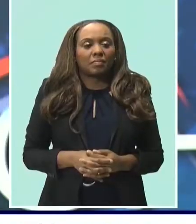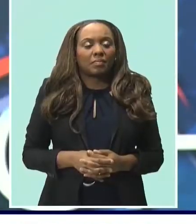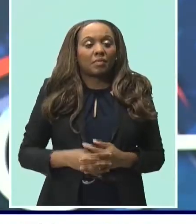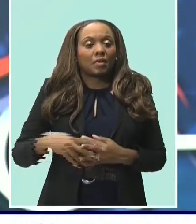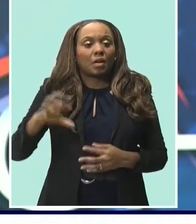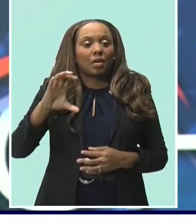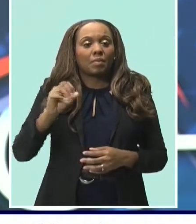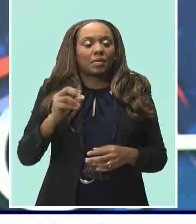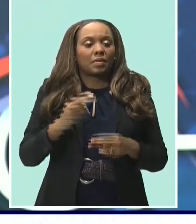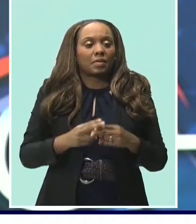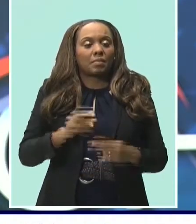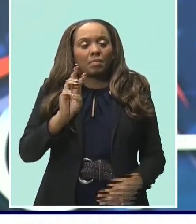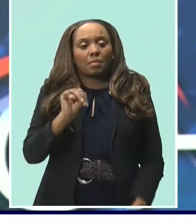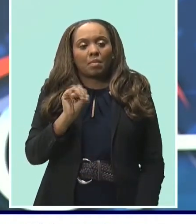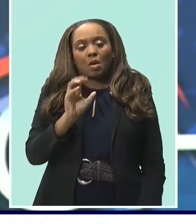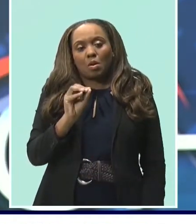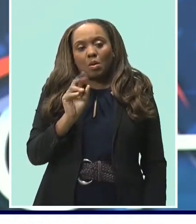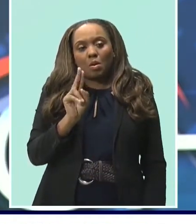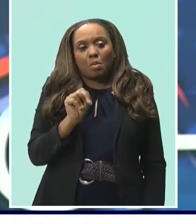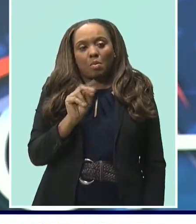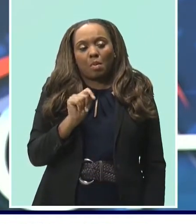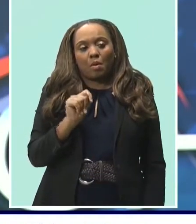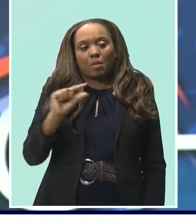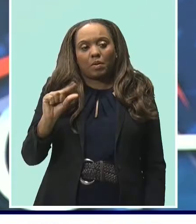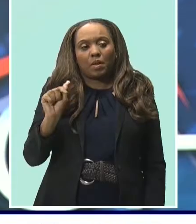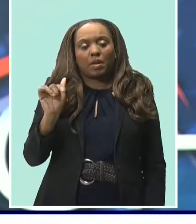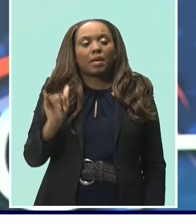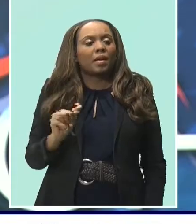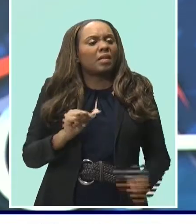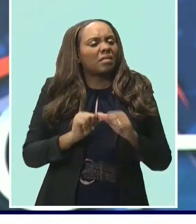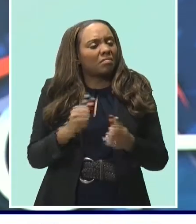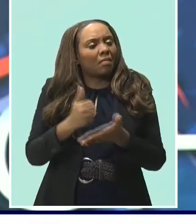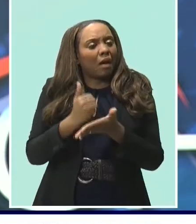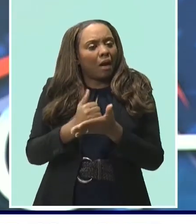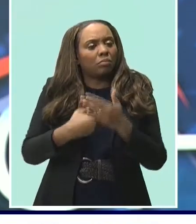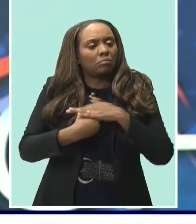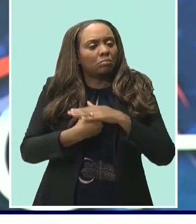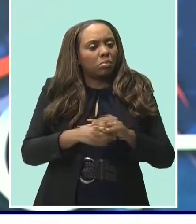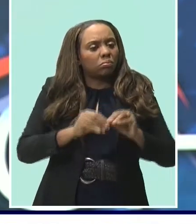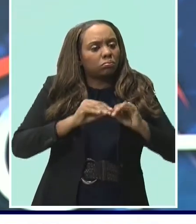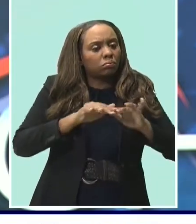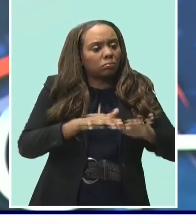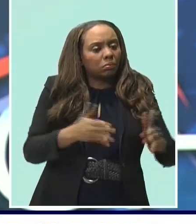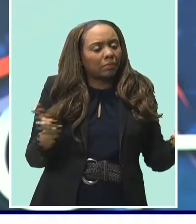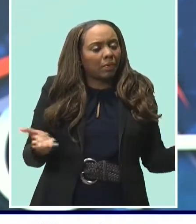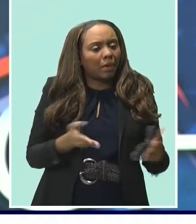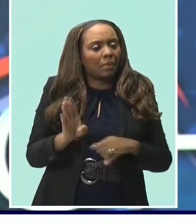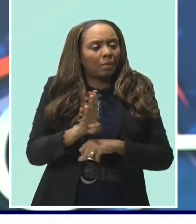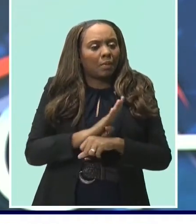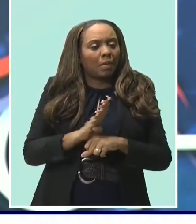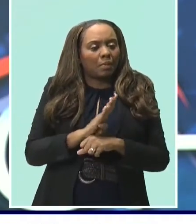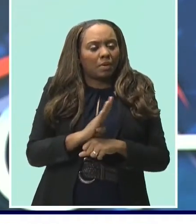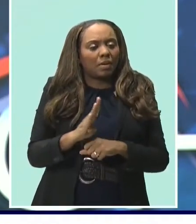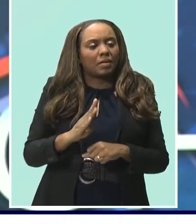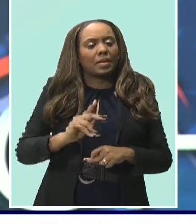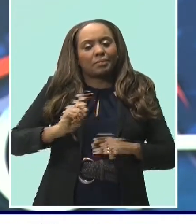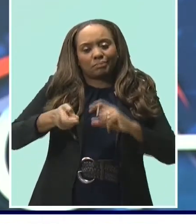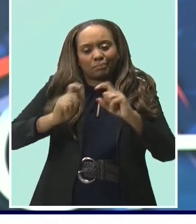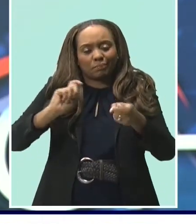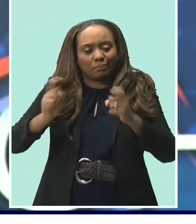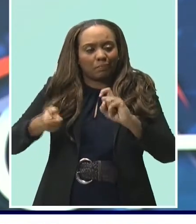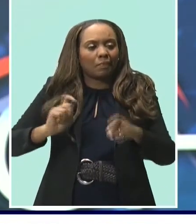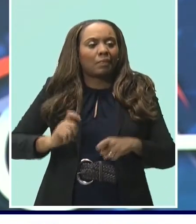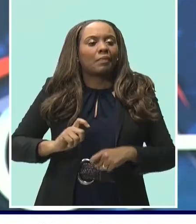One of the island's largest rum distilleries is continuing to assist with the fight against the spread of the COVID-19 virus in Barbados with